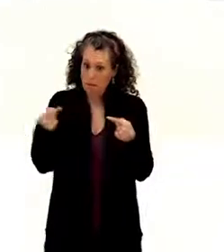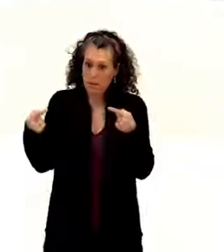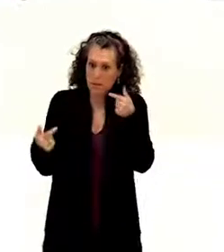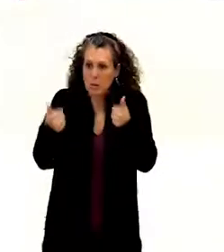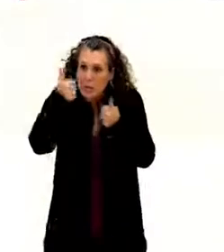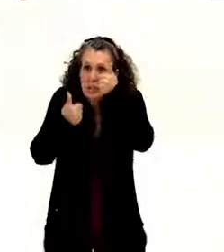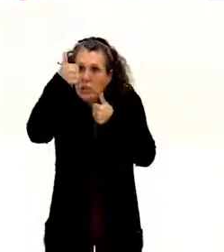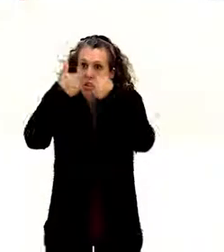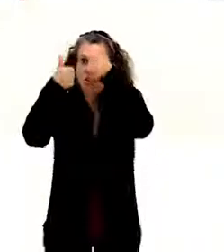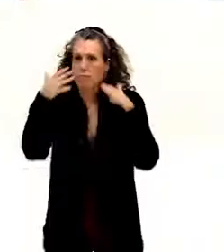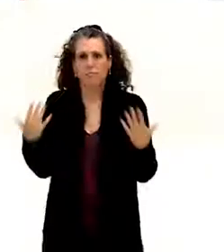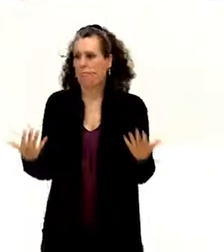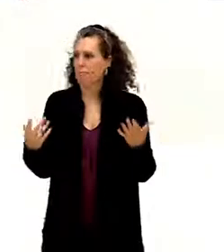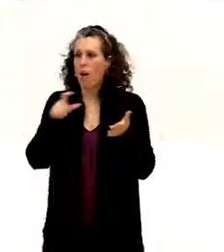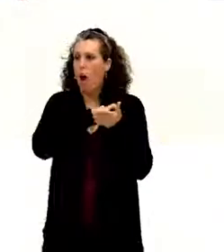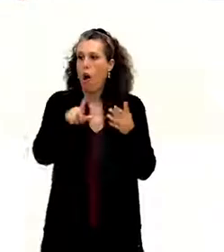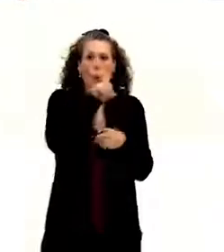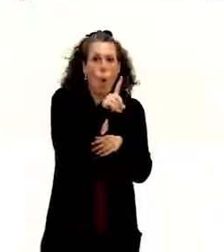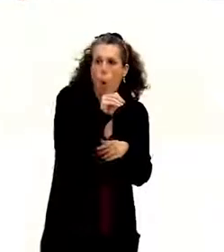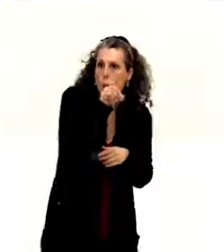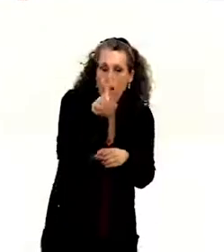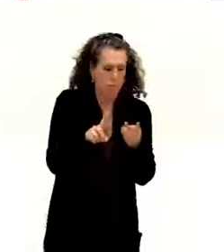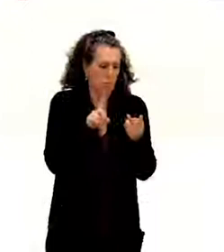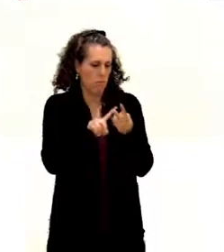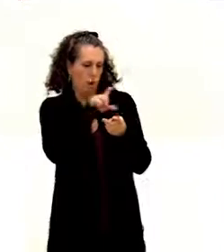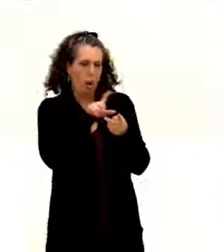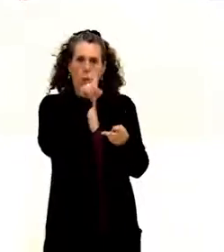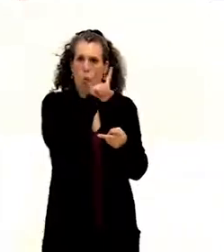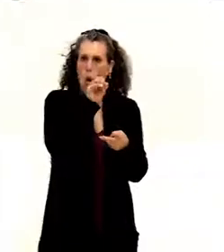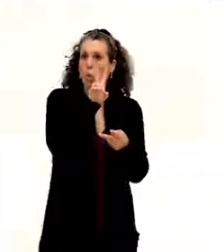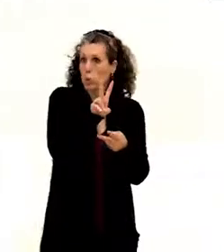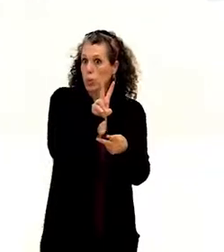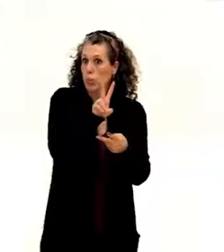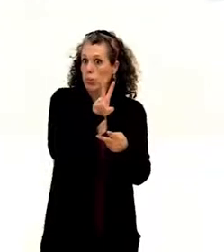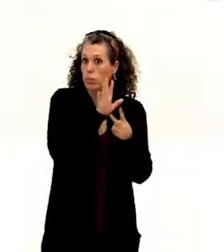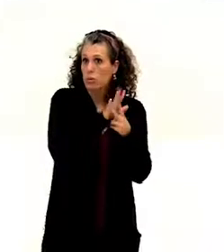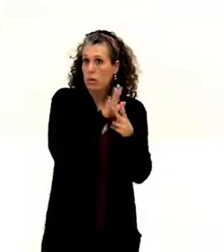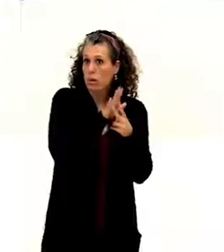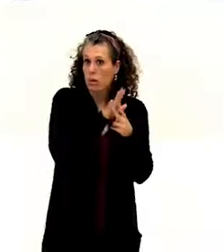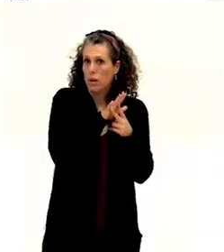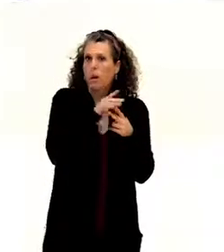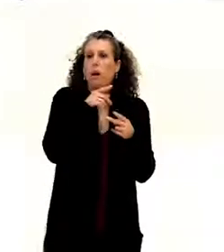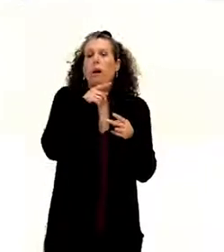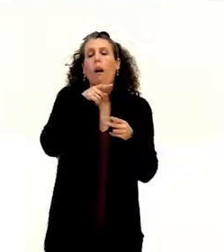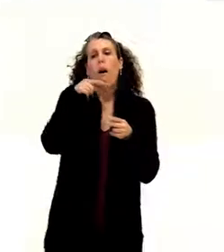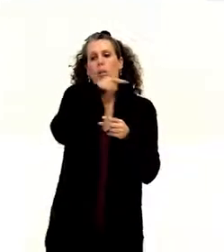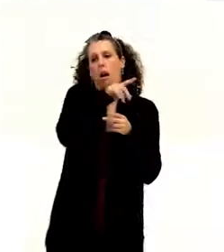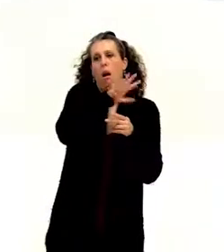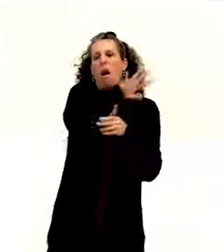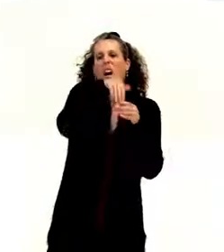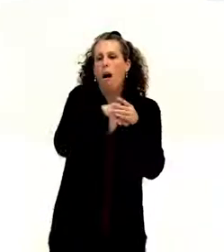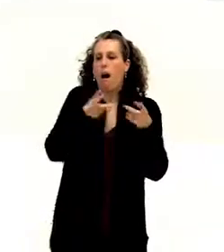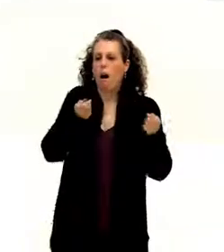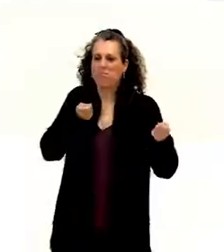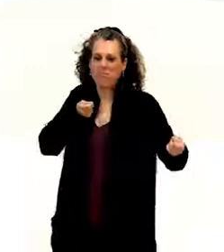have Article 101 or Article 102 for dominance or abuse of dominance or